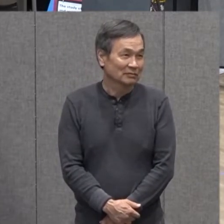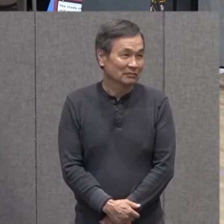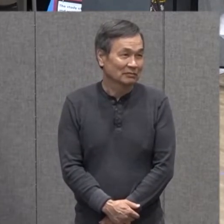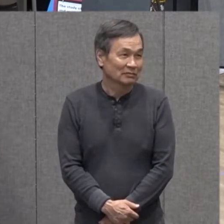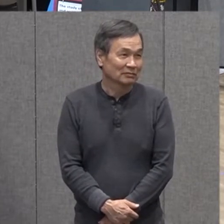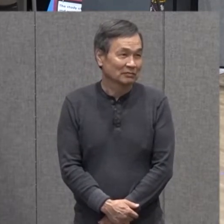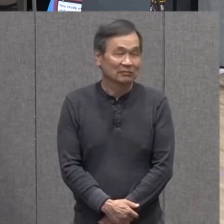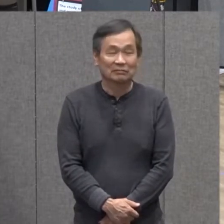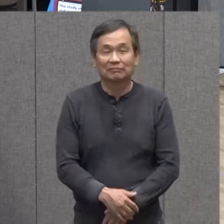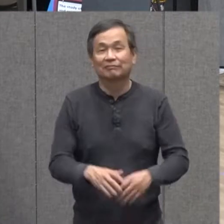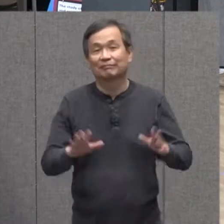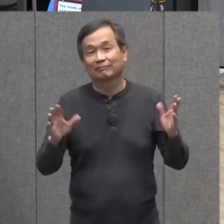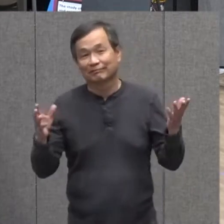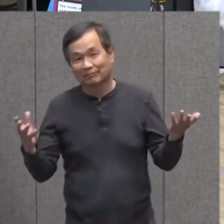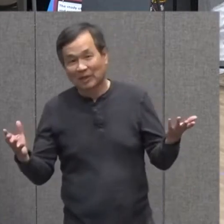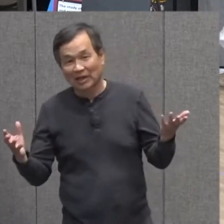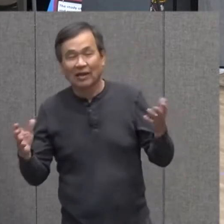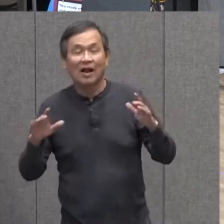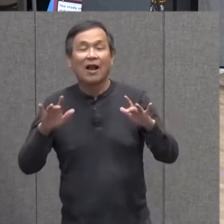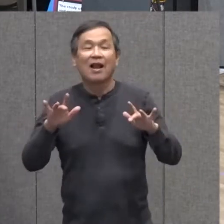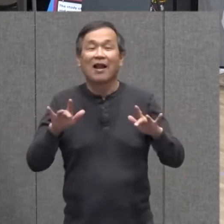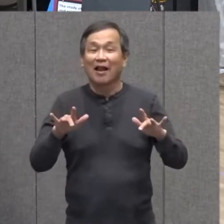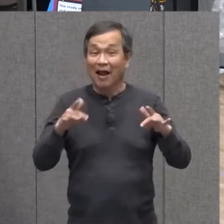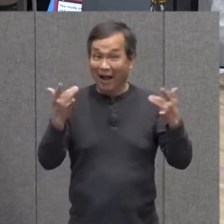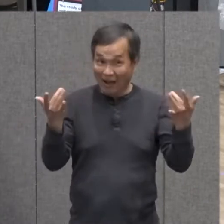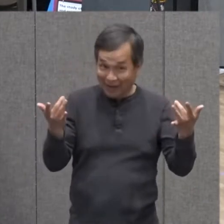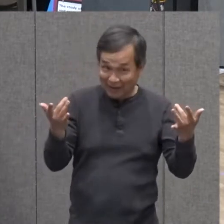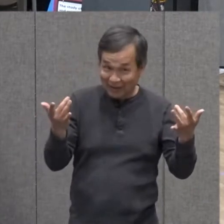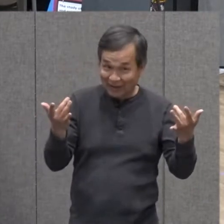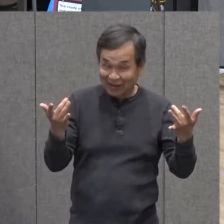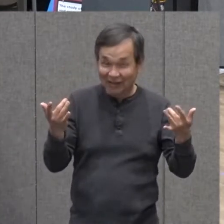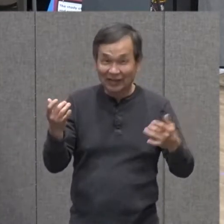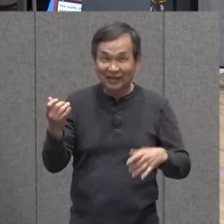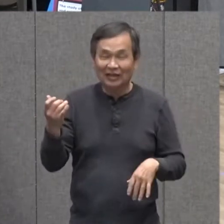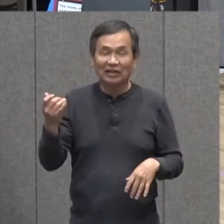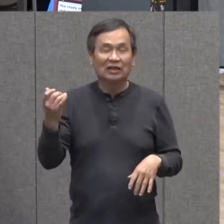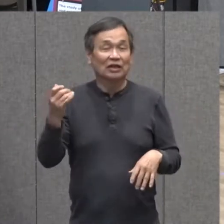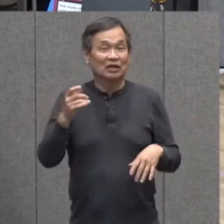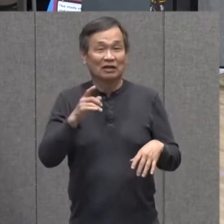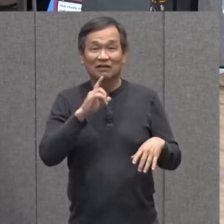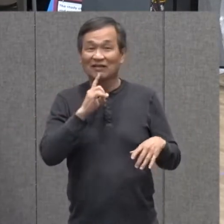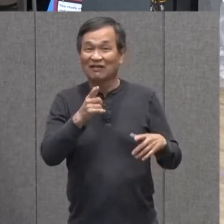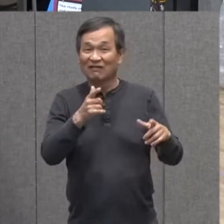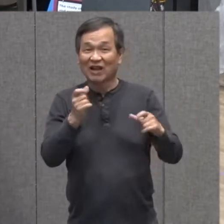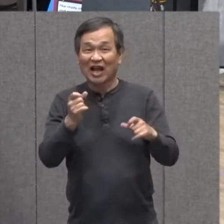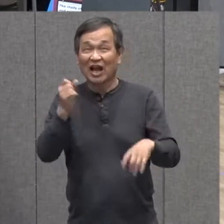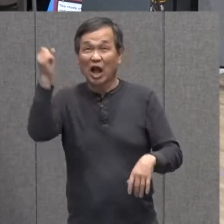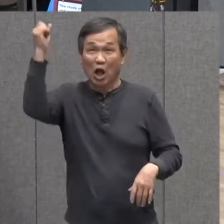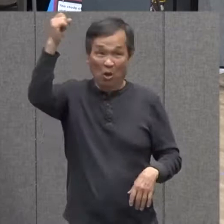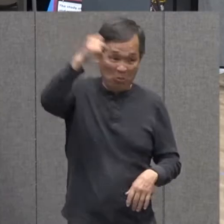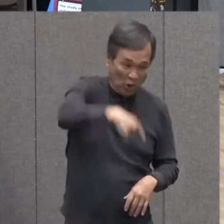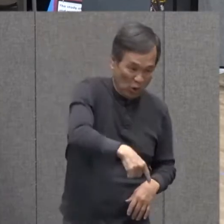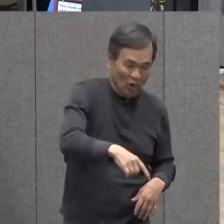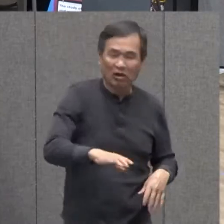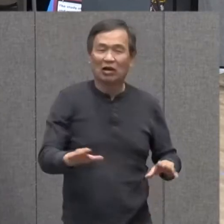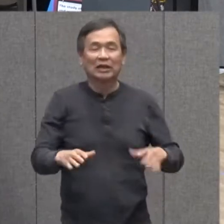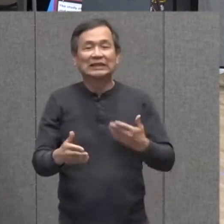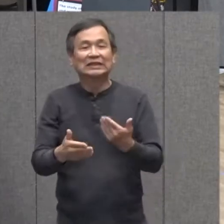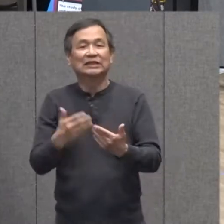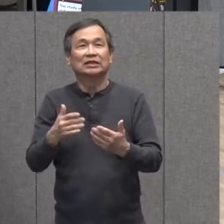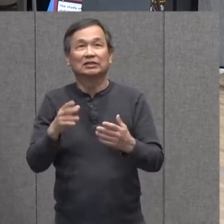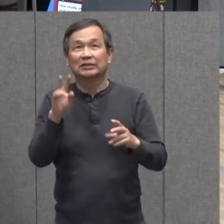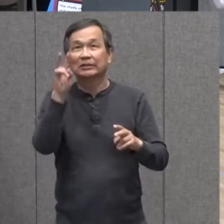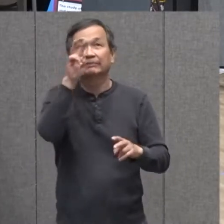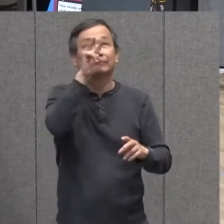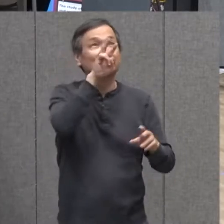Well, the plastic bag is lighter weight. It won't fall so fast to the ground, so it makes it easier for you to